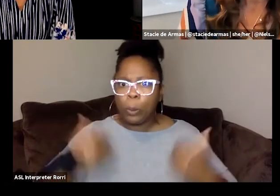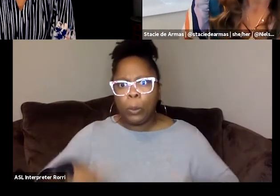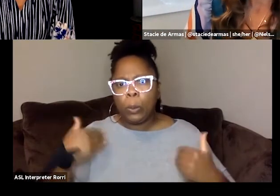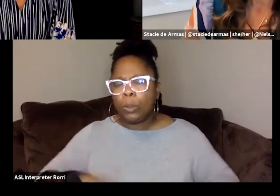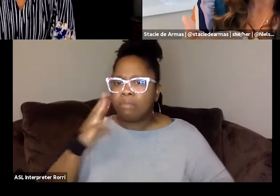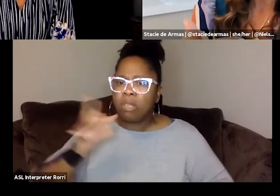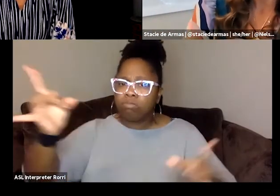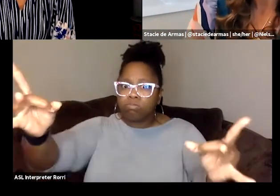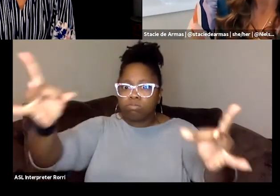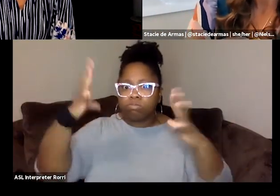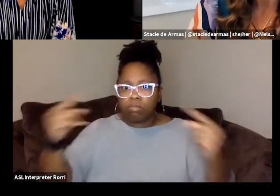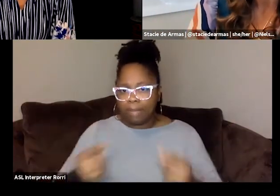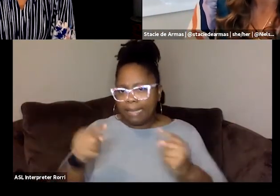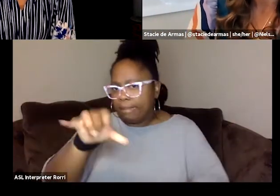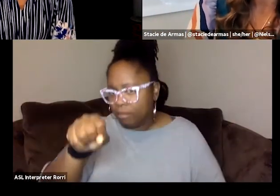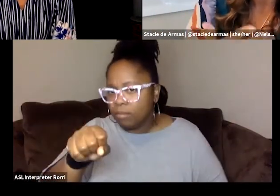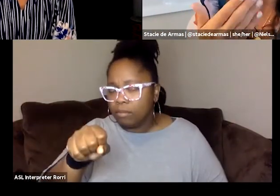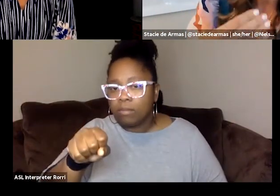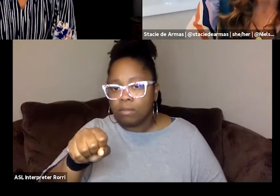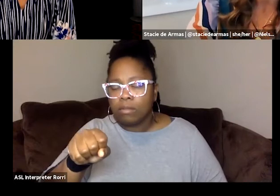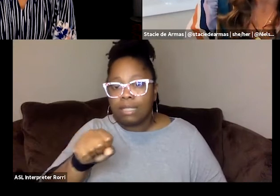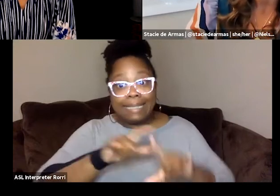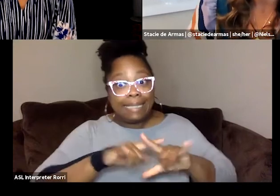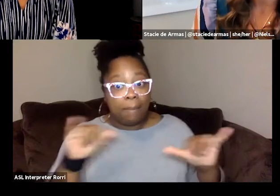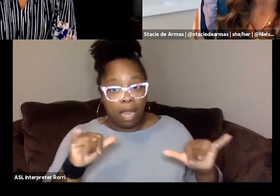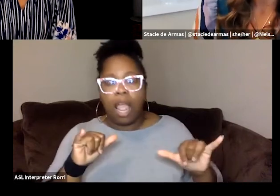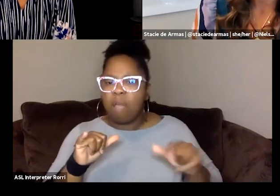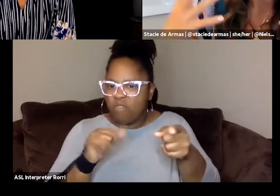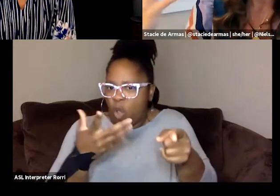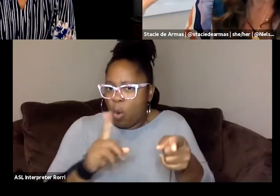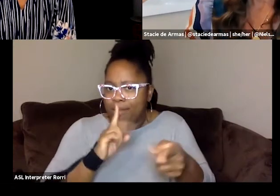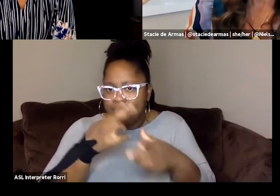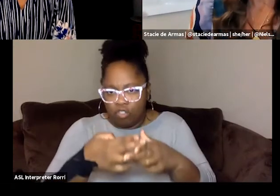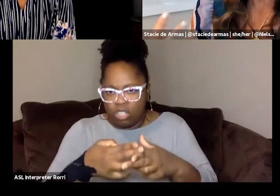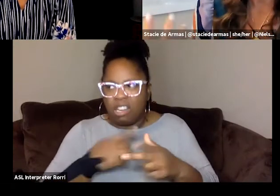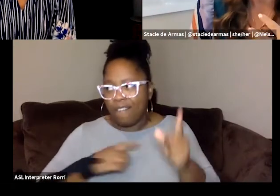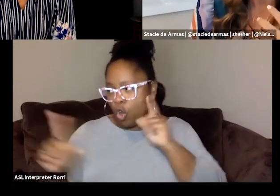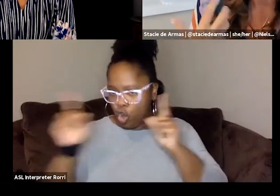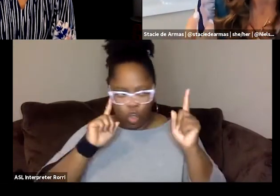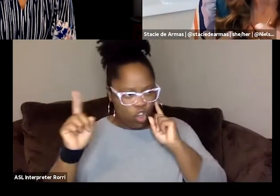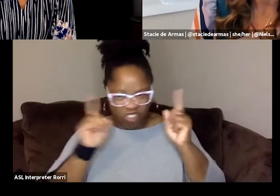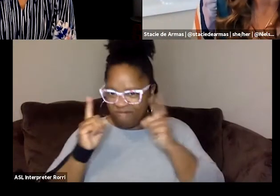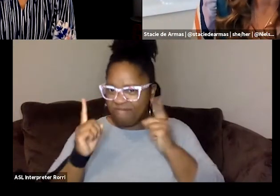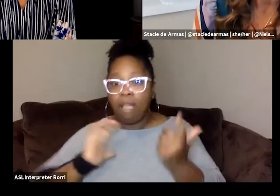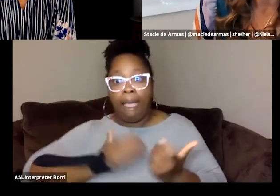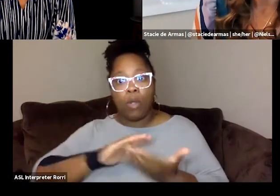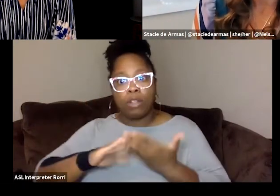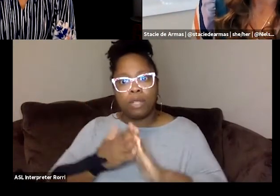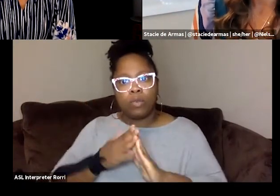pain. But at the same time, I have, as you've mentioned, I've heard from several people like, how is our community